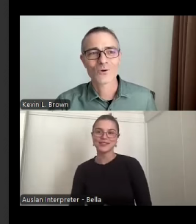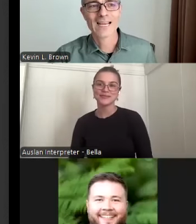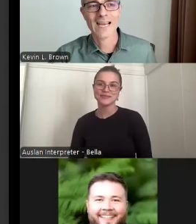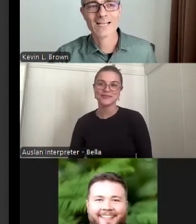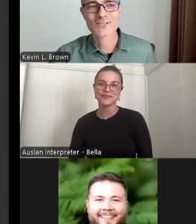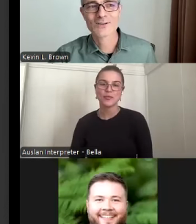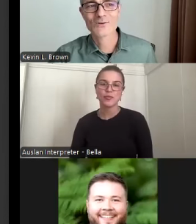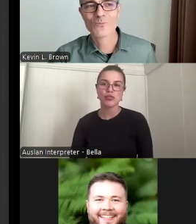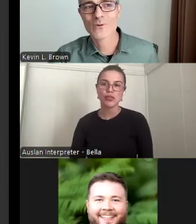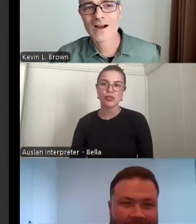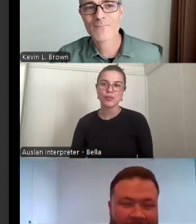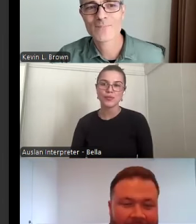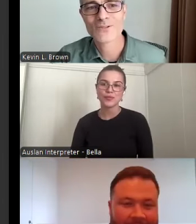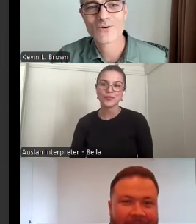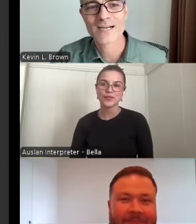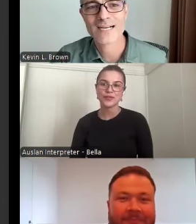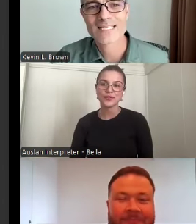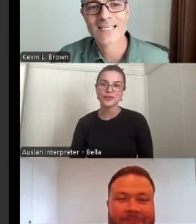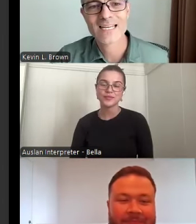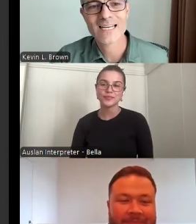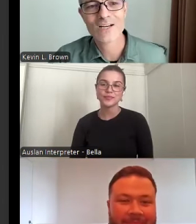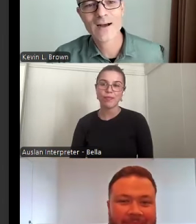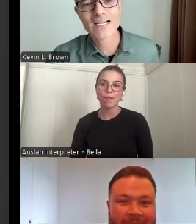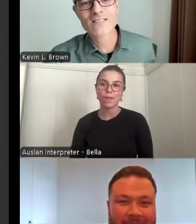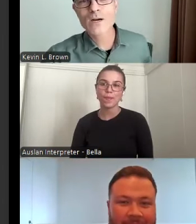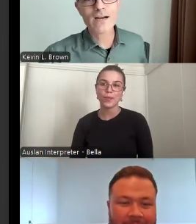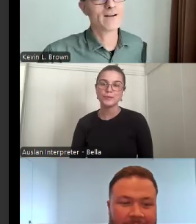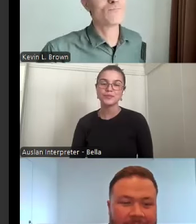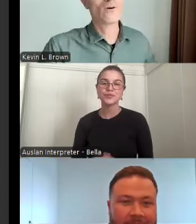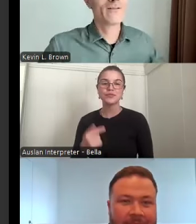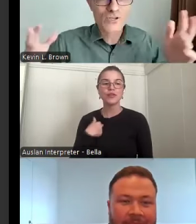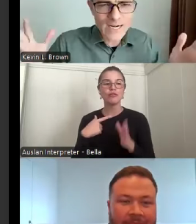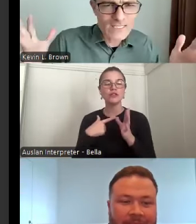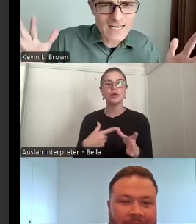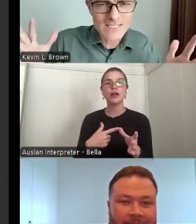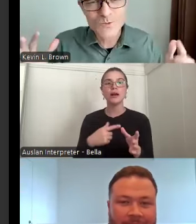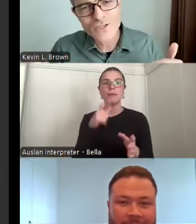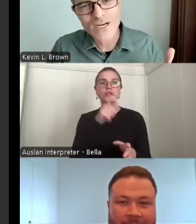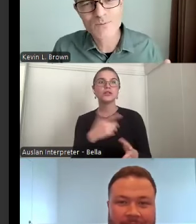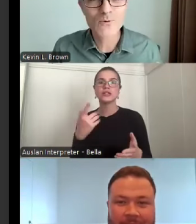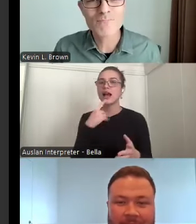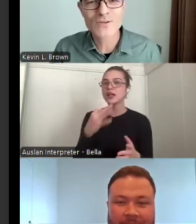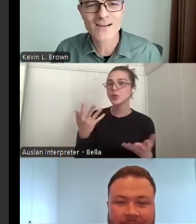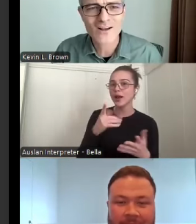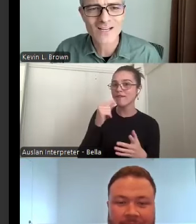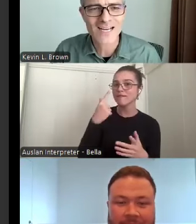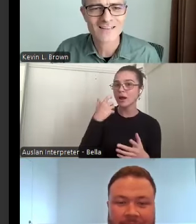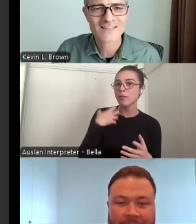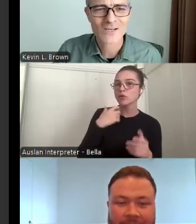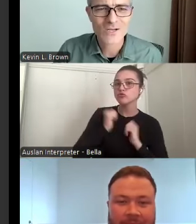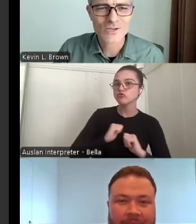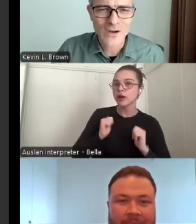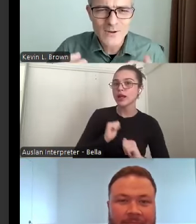And a quick answer before we wrap up to Sekdia, who asks, where can I find more of your trainings, classes, workshops, both in person and